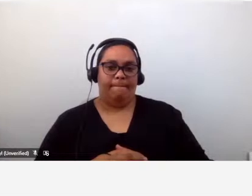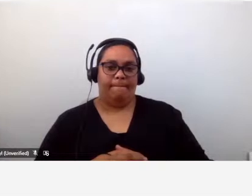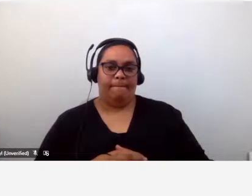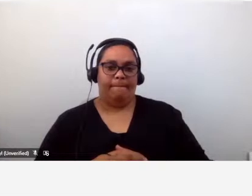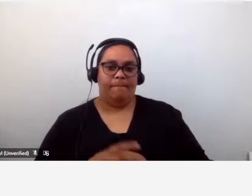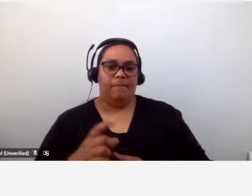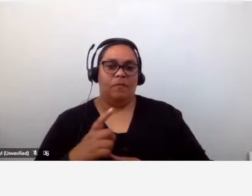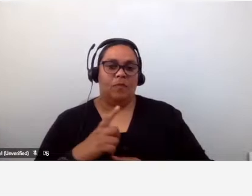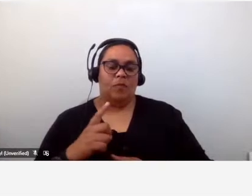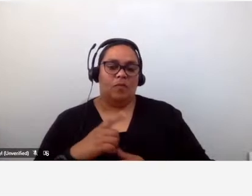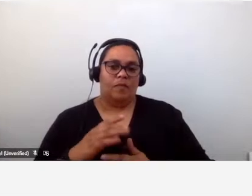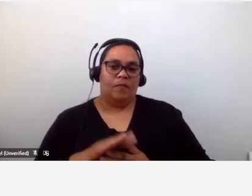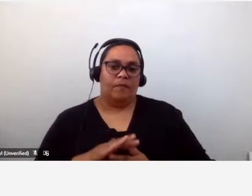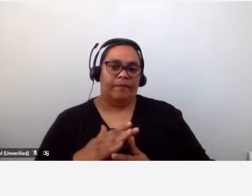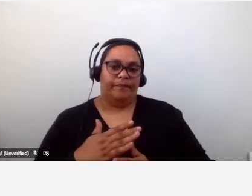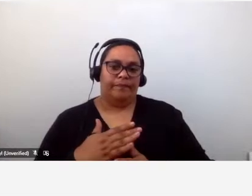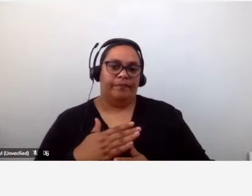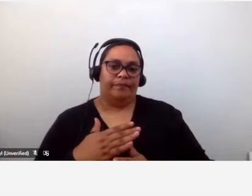Because